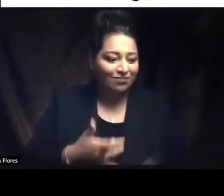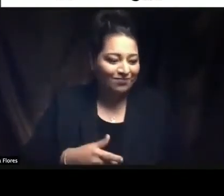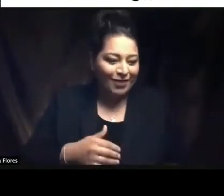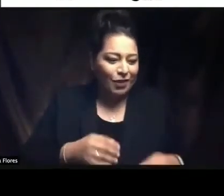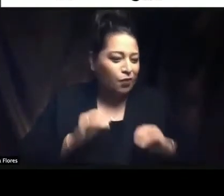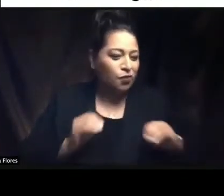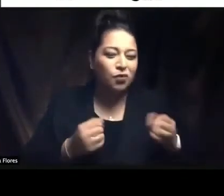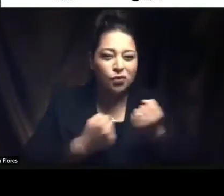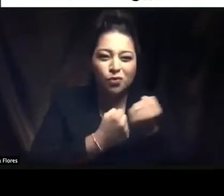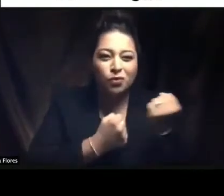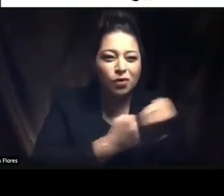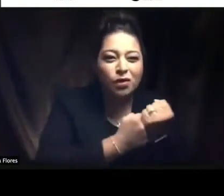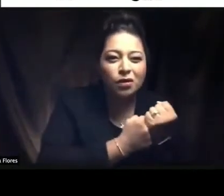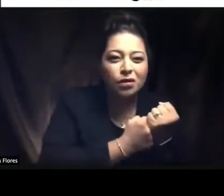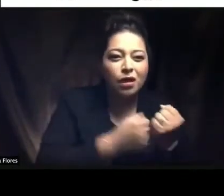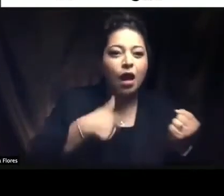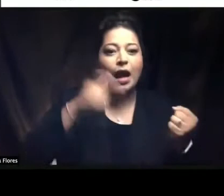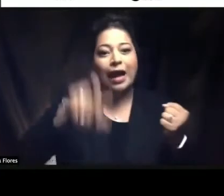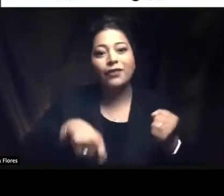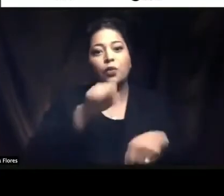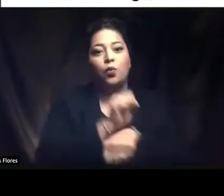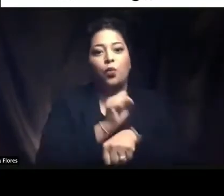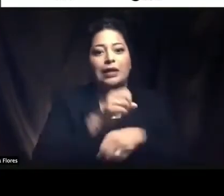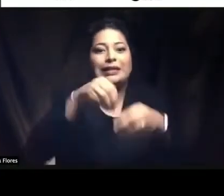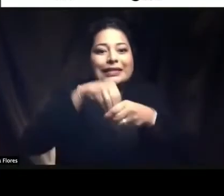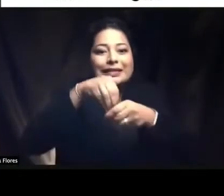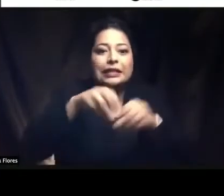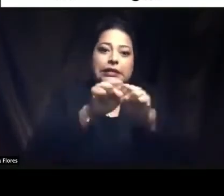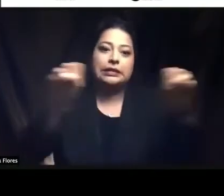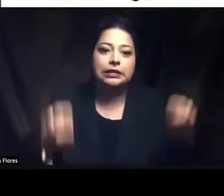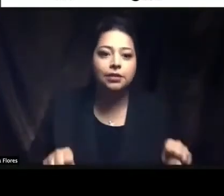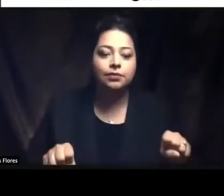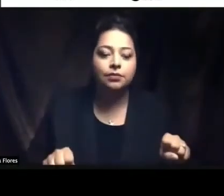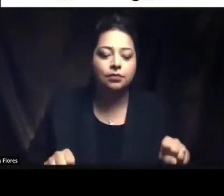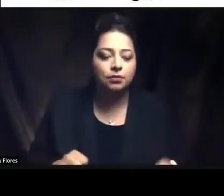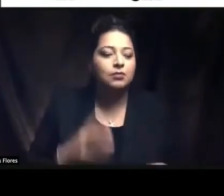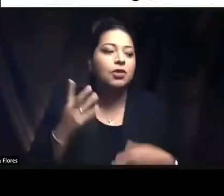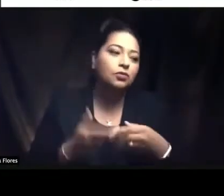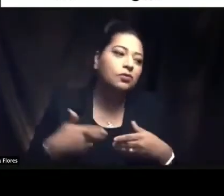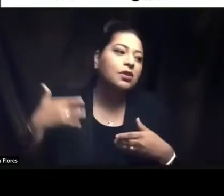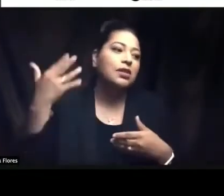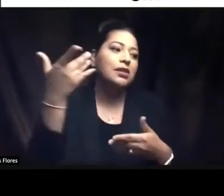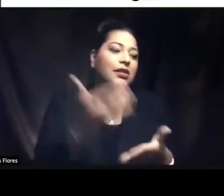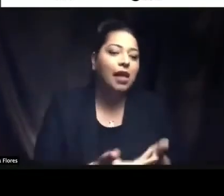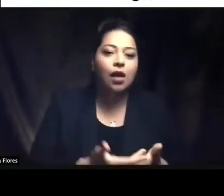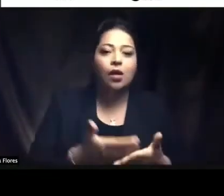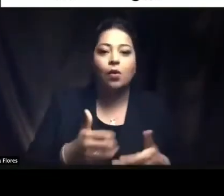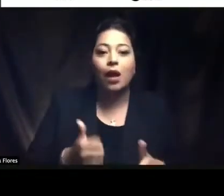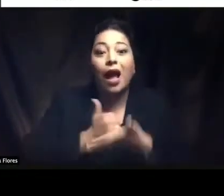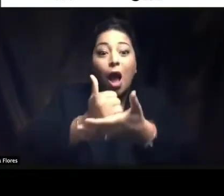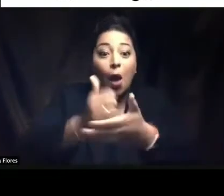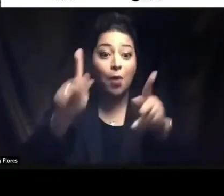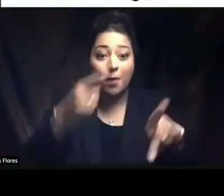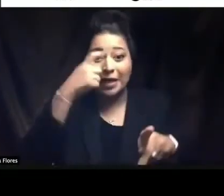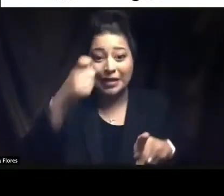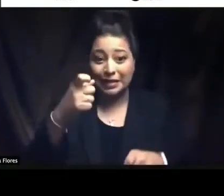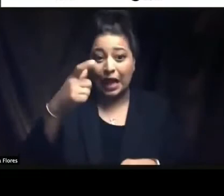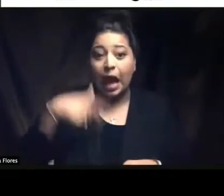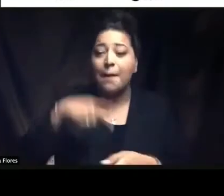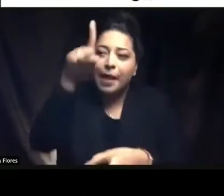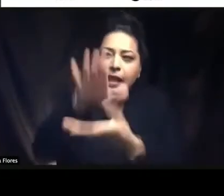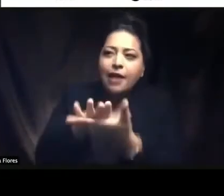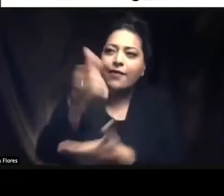have to work in the confines of the system, and I'm not that kind of person. So for a while, I've helped candidates get elected because I believe in them and their